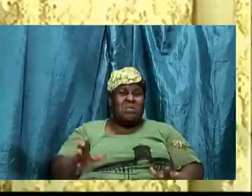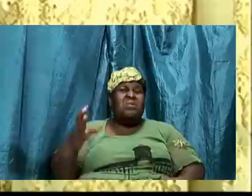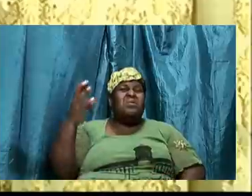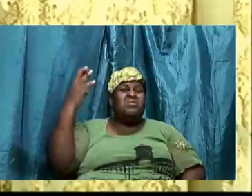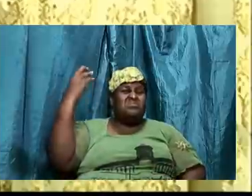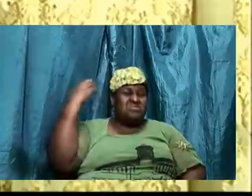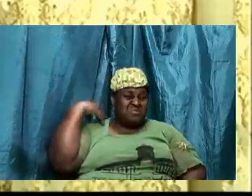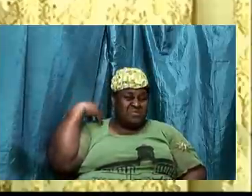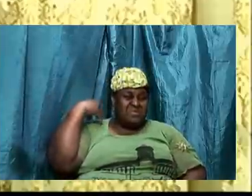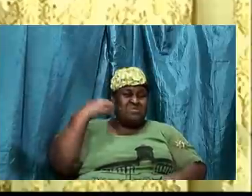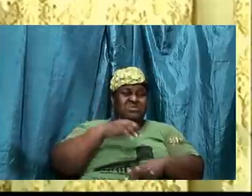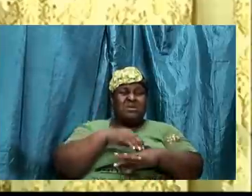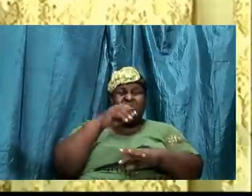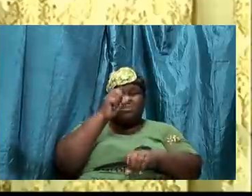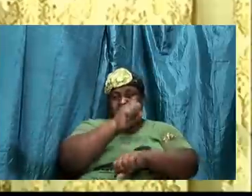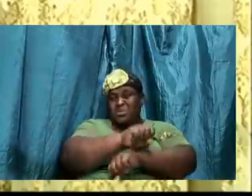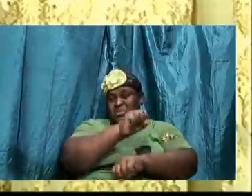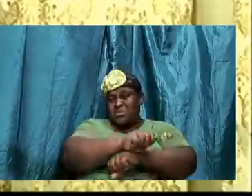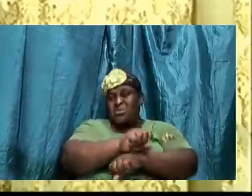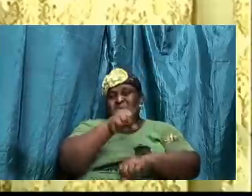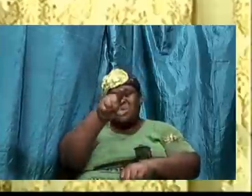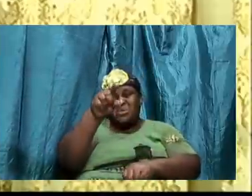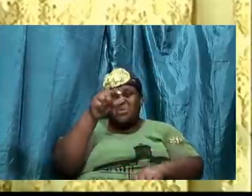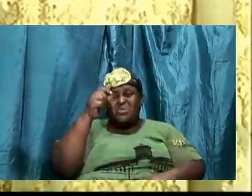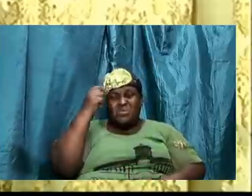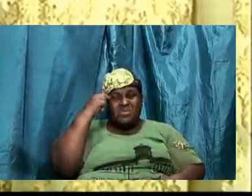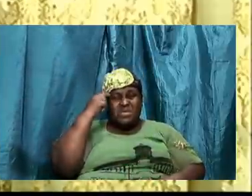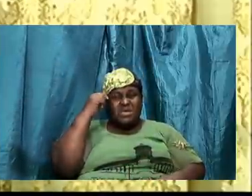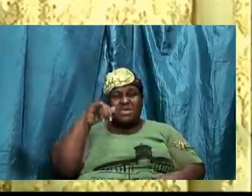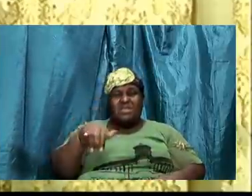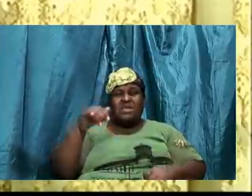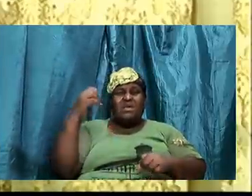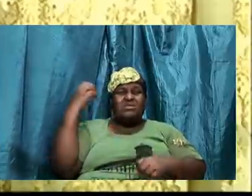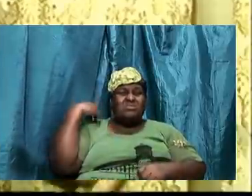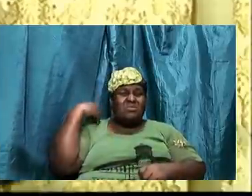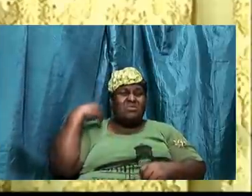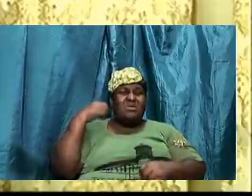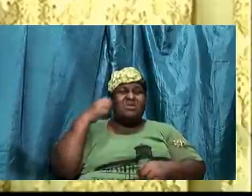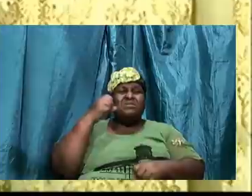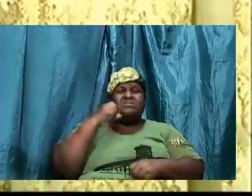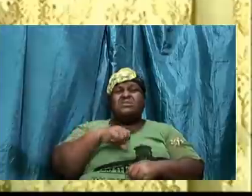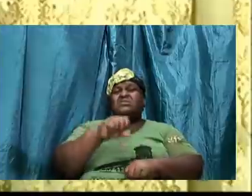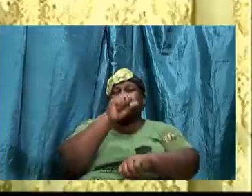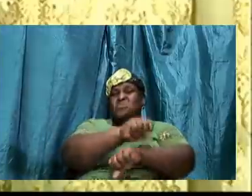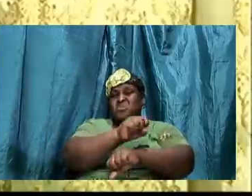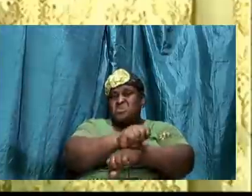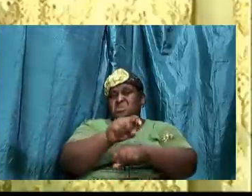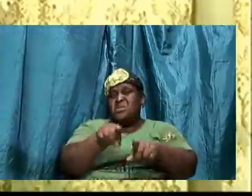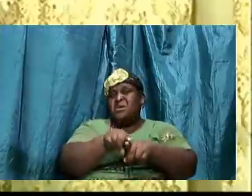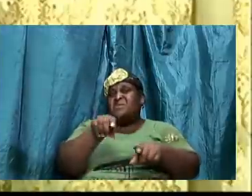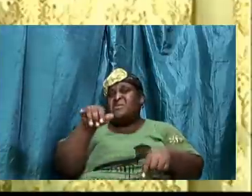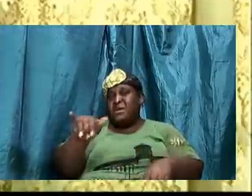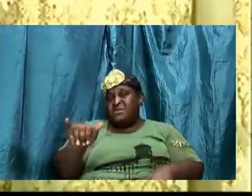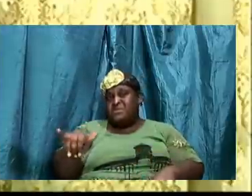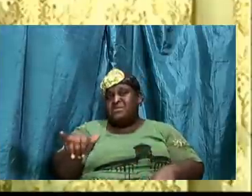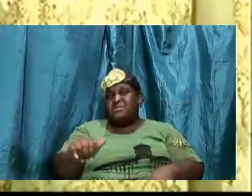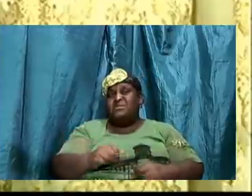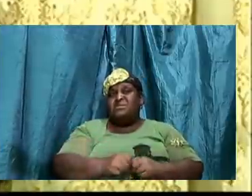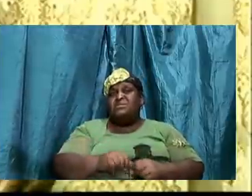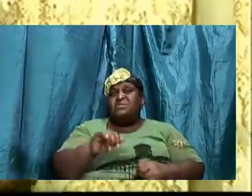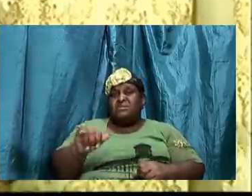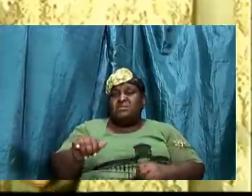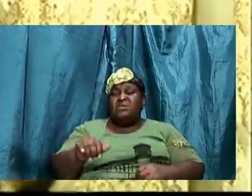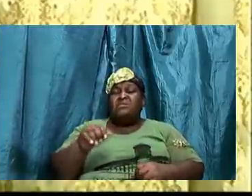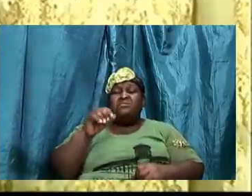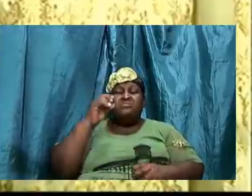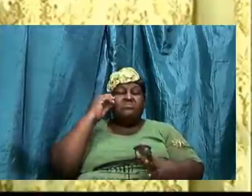work, you think that that supervisor is operating just like that? You think that that supervisor is picking on you